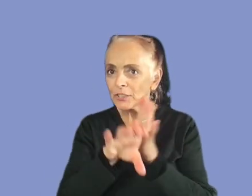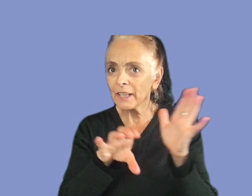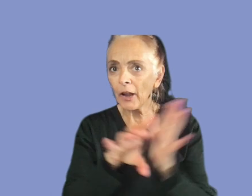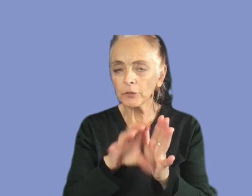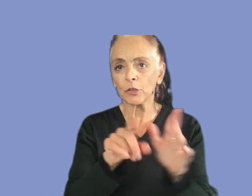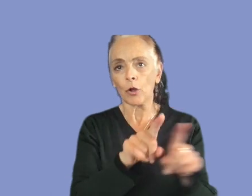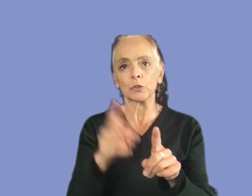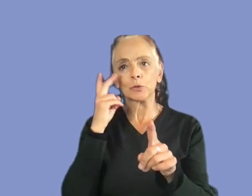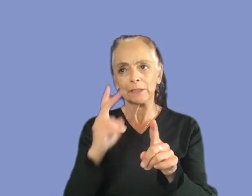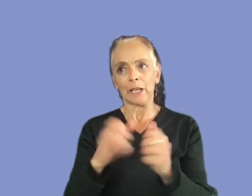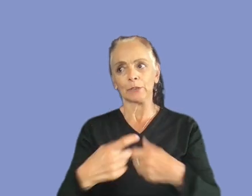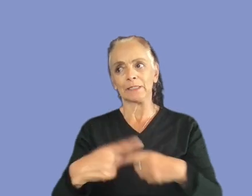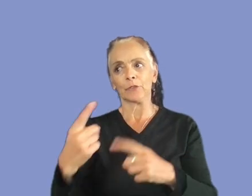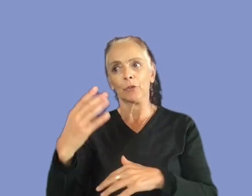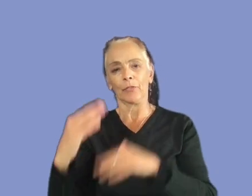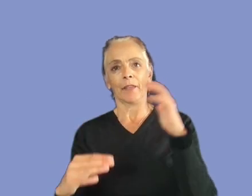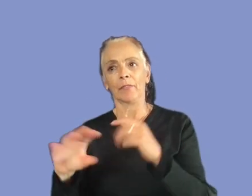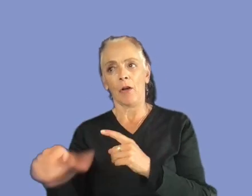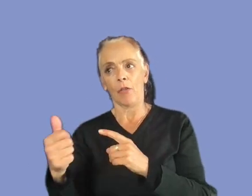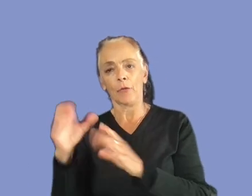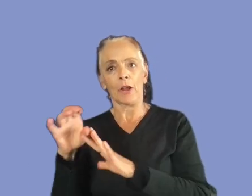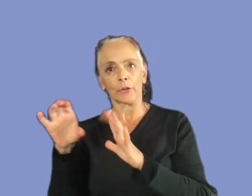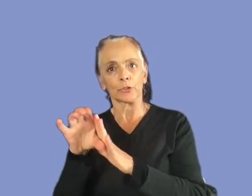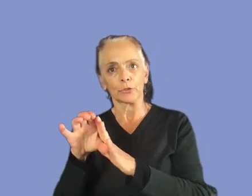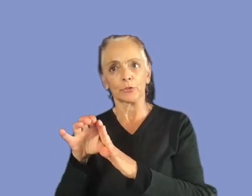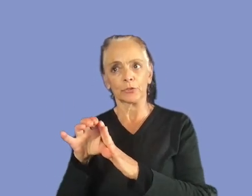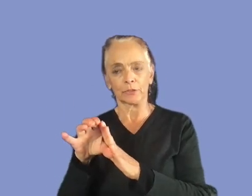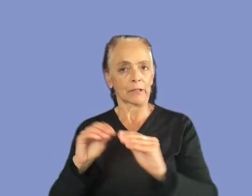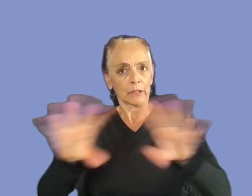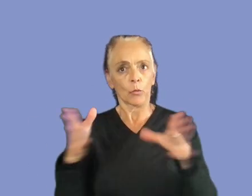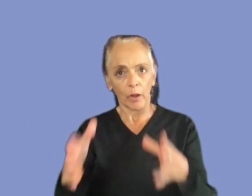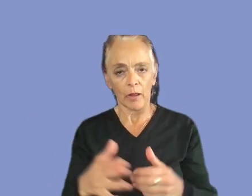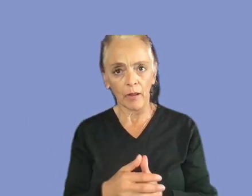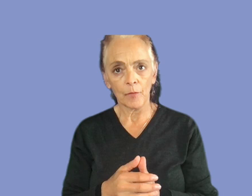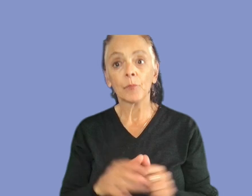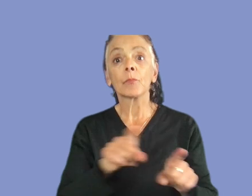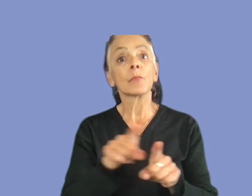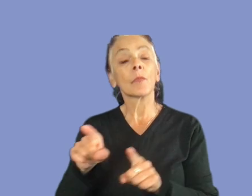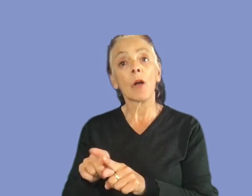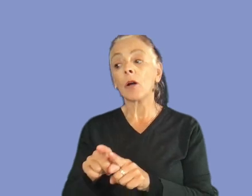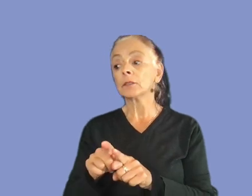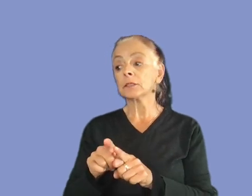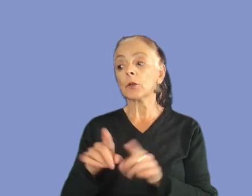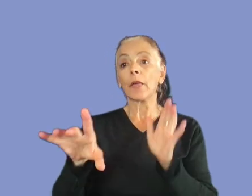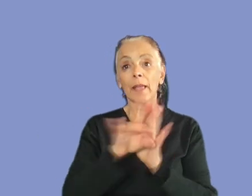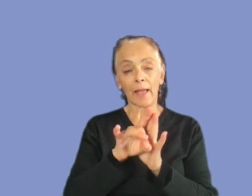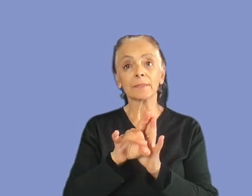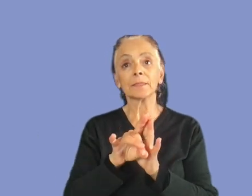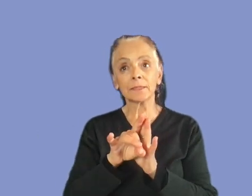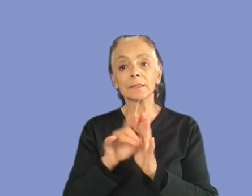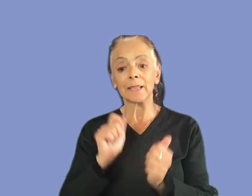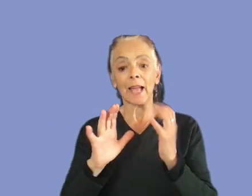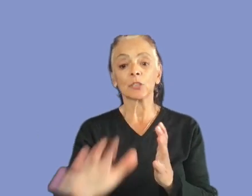stand out from the rest of the cast in a recognizable way. What's also notable is that they cast an actress